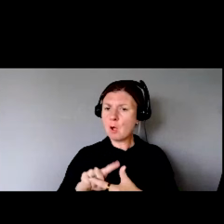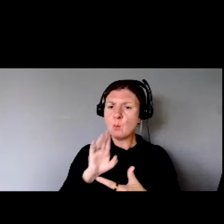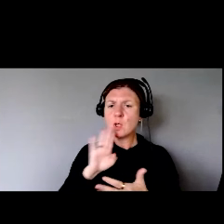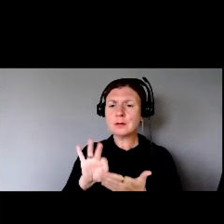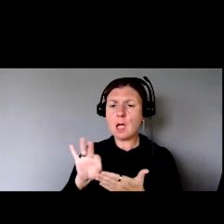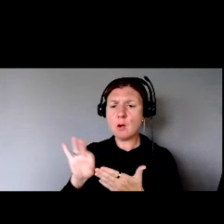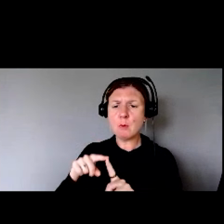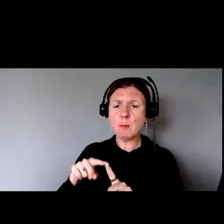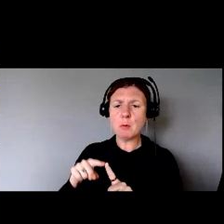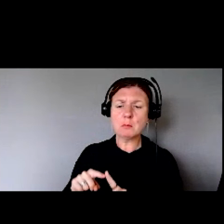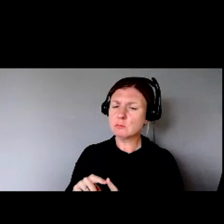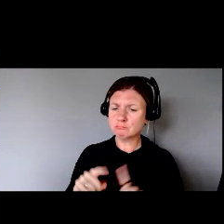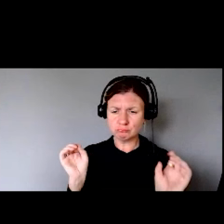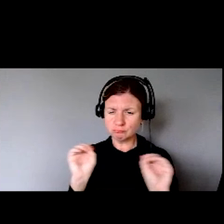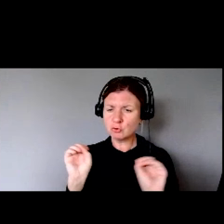artist call.